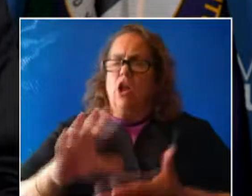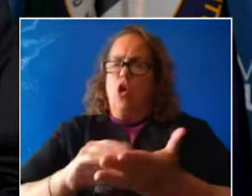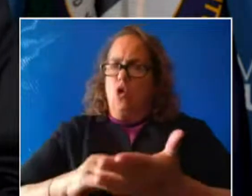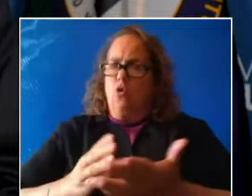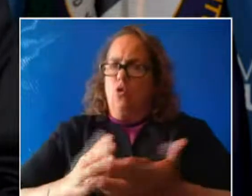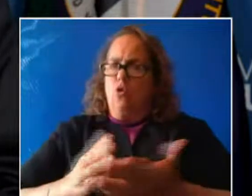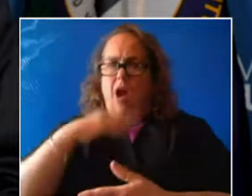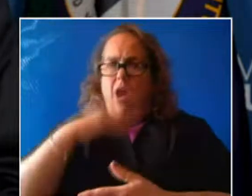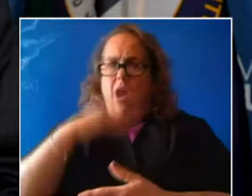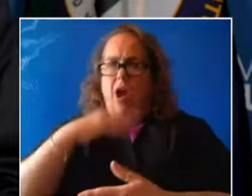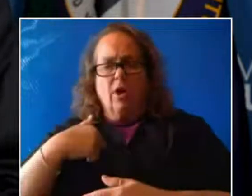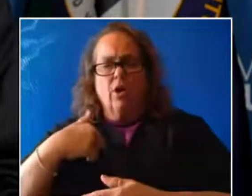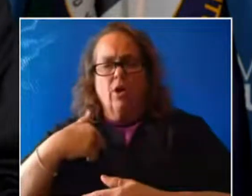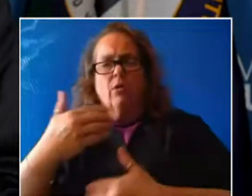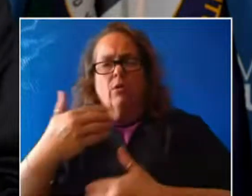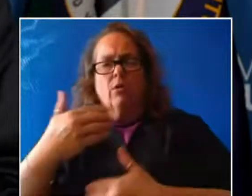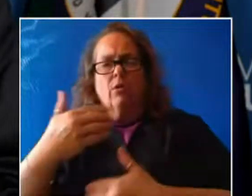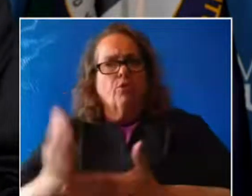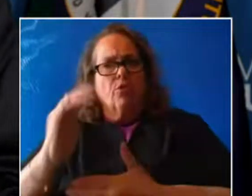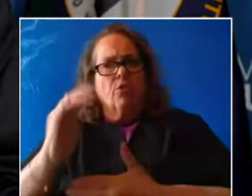real and transparent way.